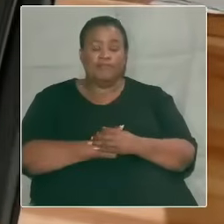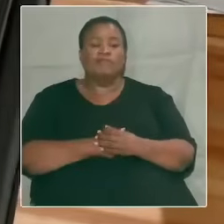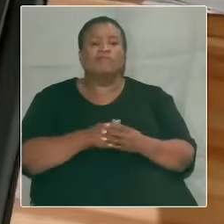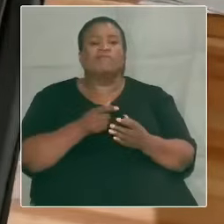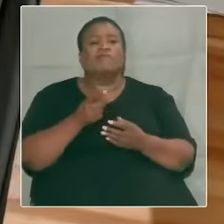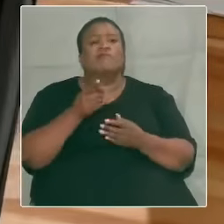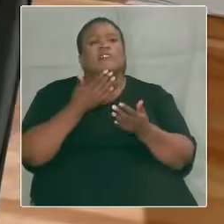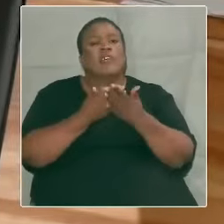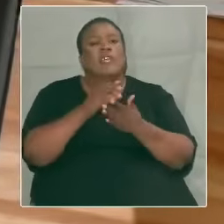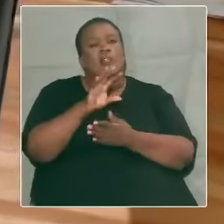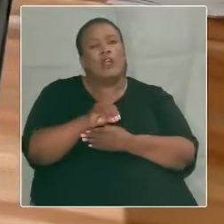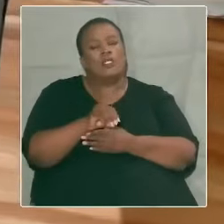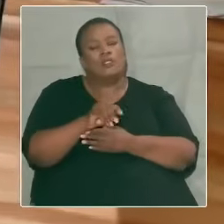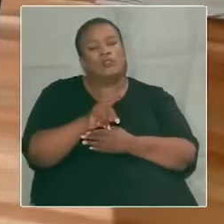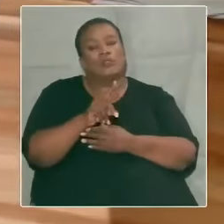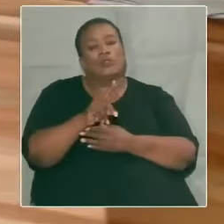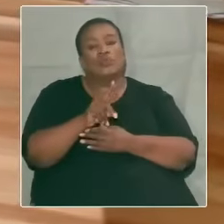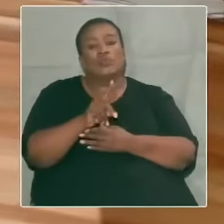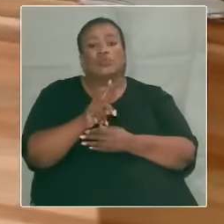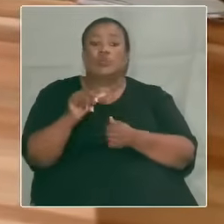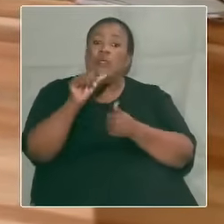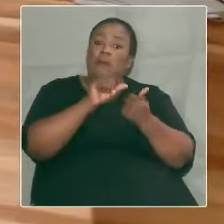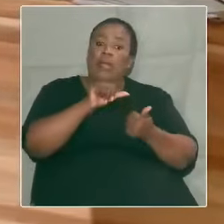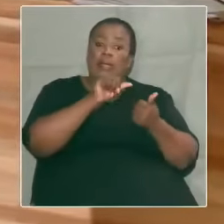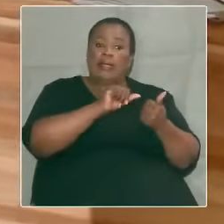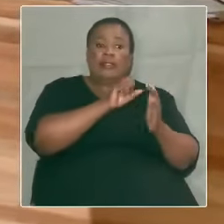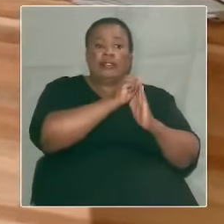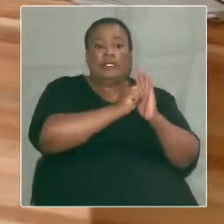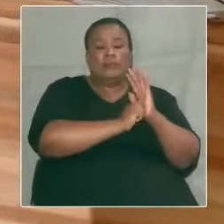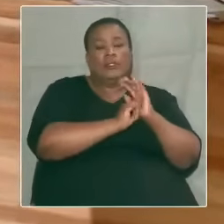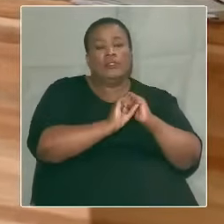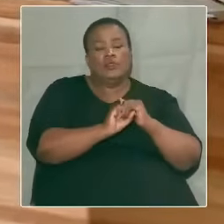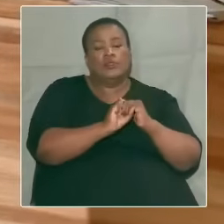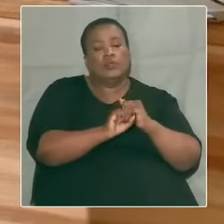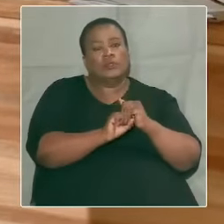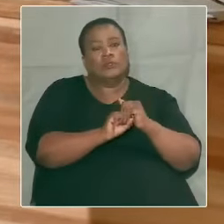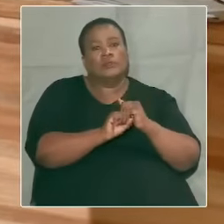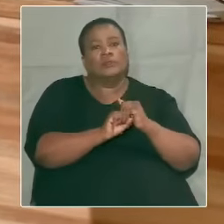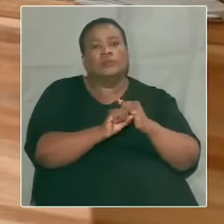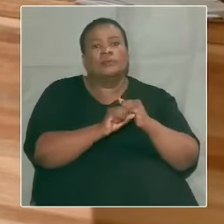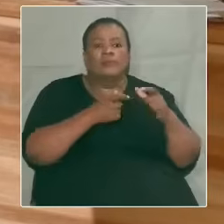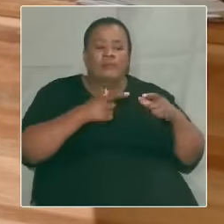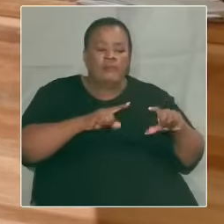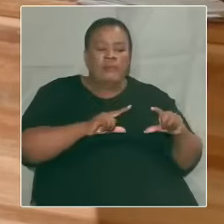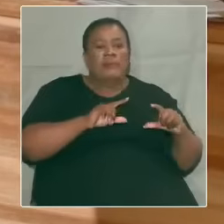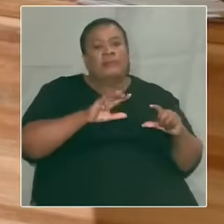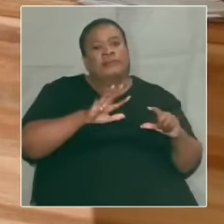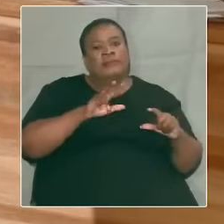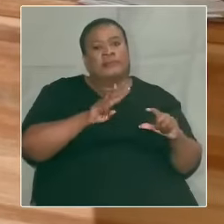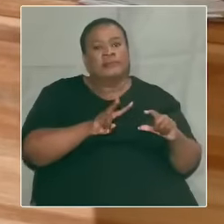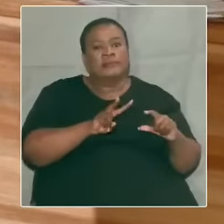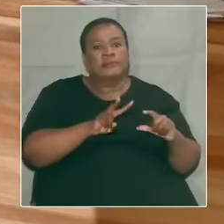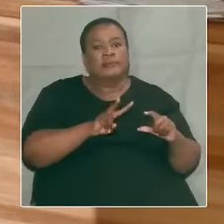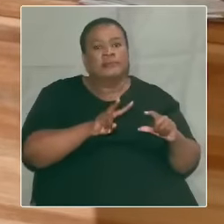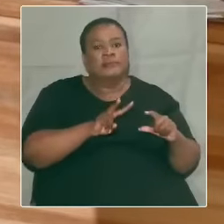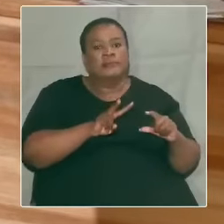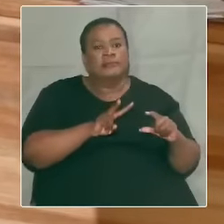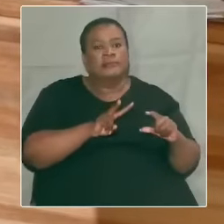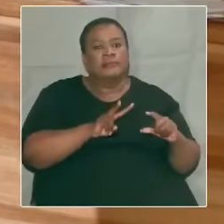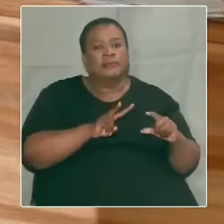General, if I can ask you to turn back to your statement and deal with paragraph 92.